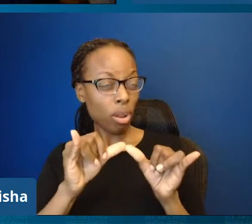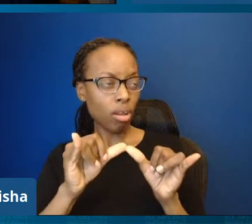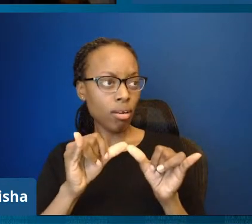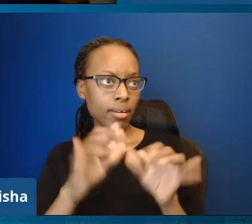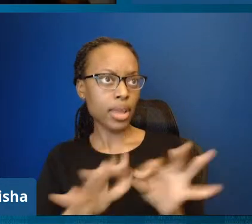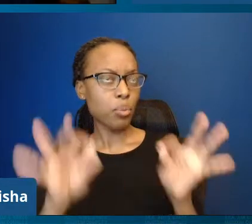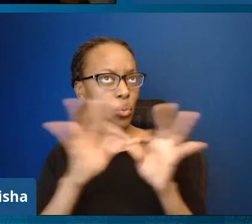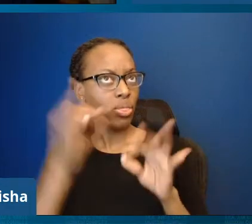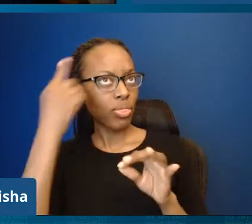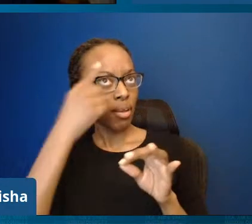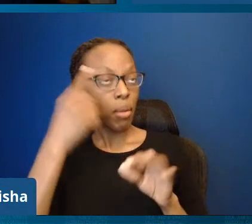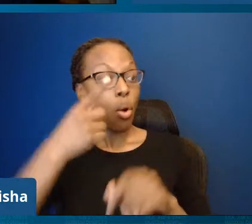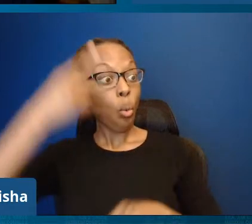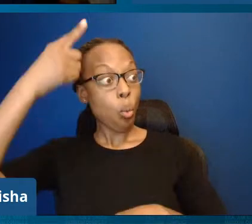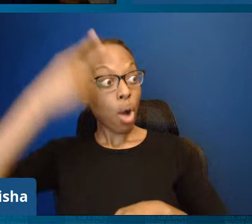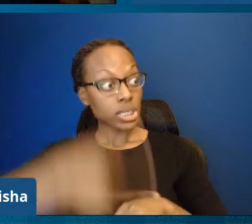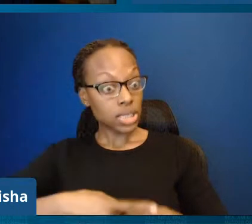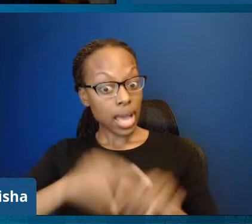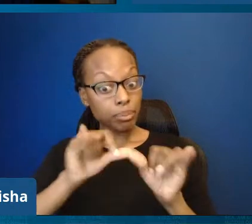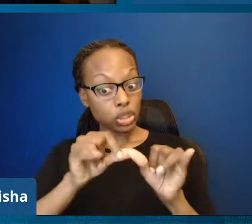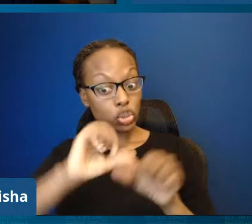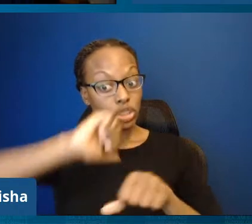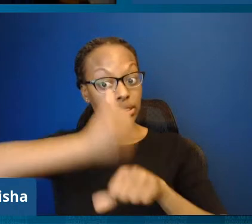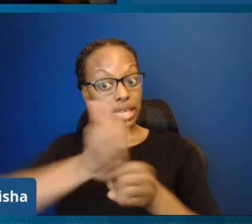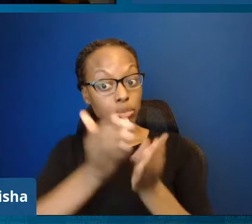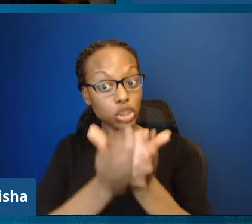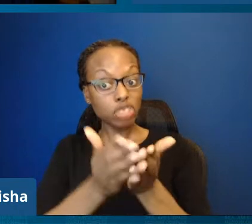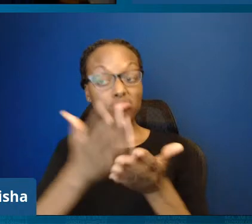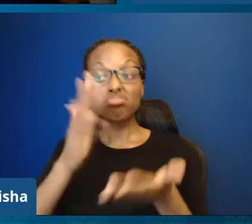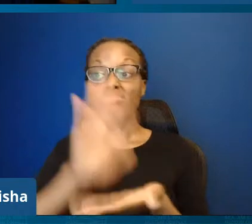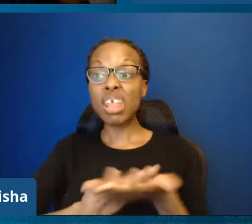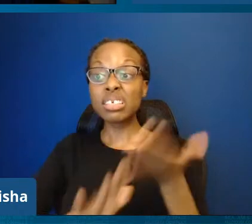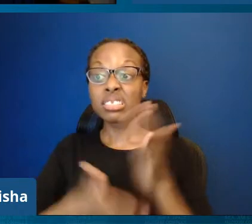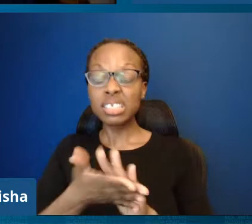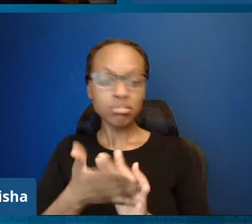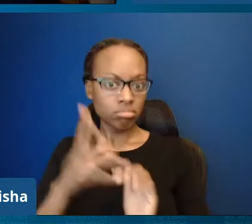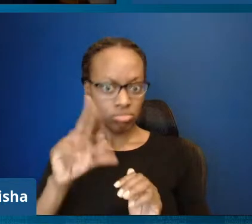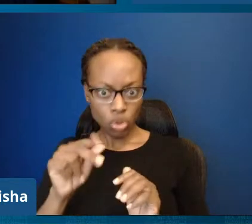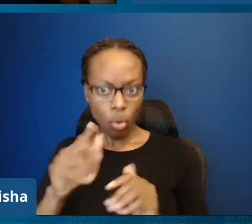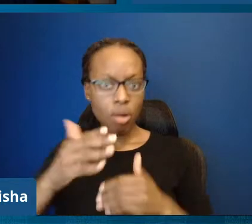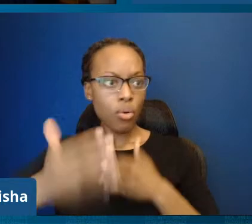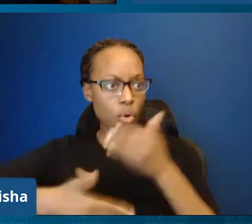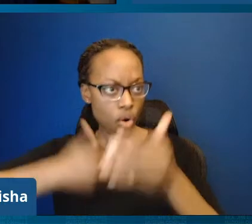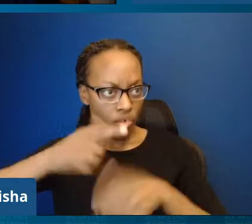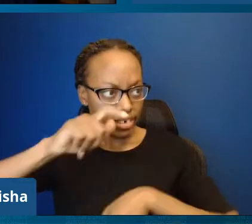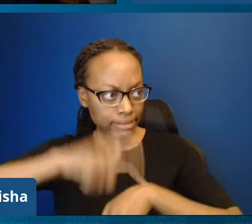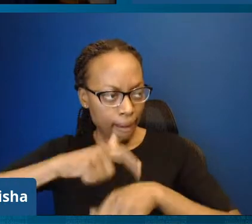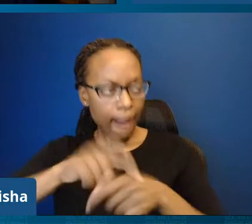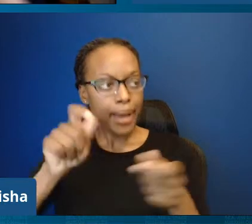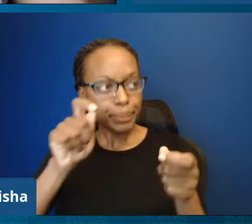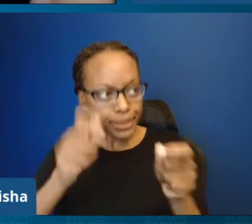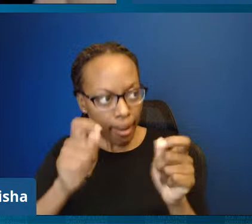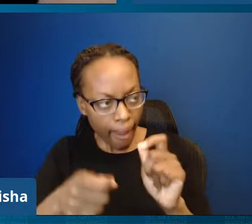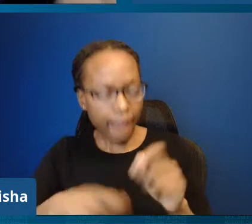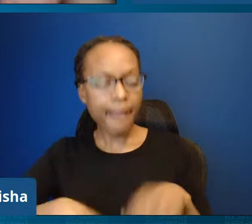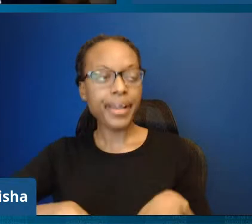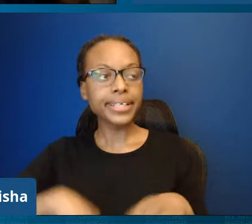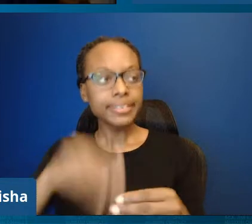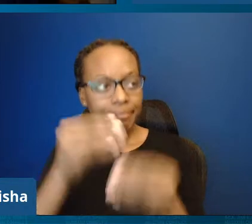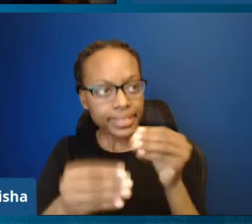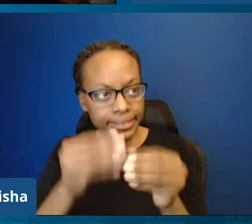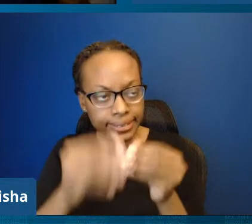be refitted and repaired many times. That's true. Yeah. There's such a legacy of just